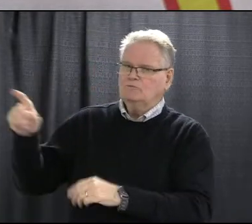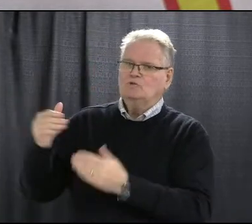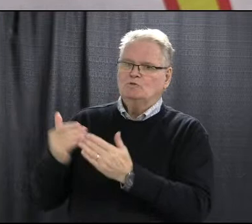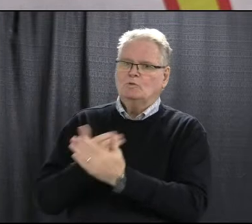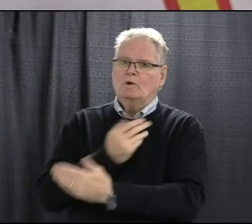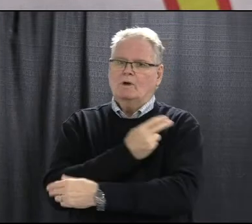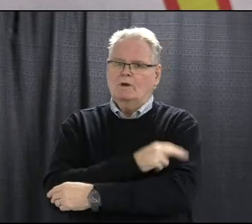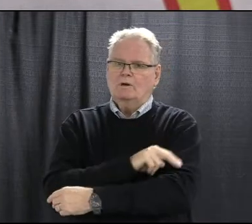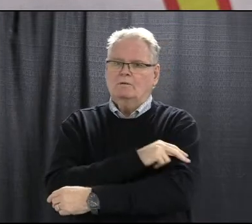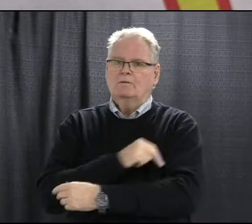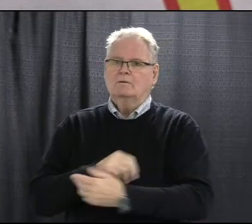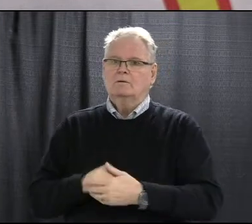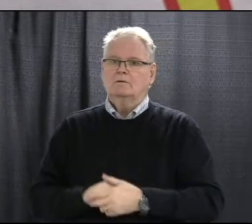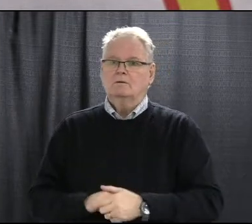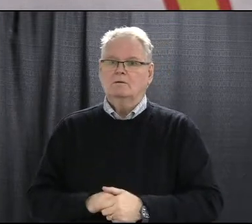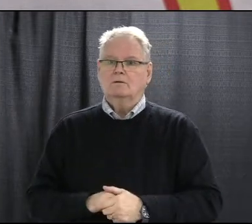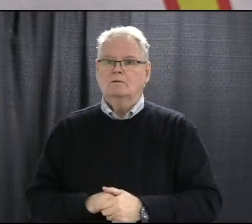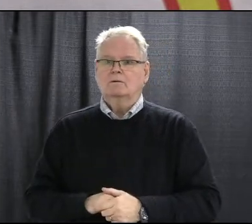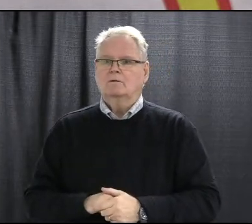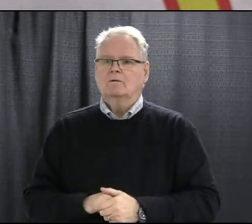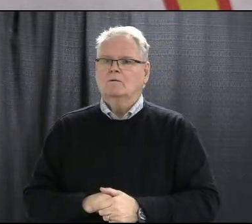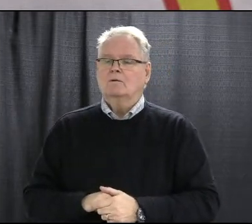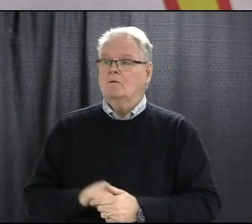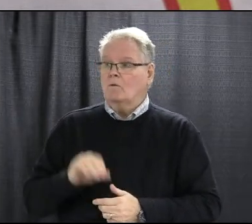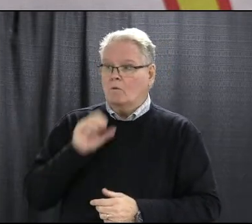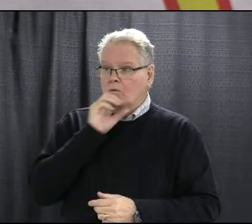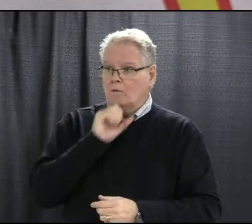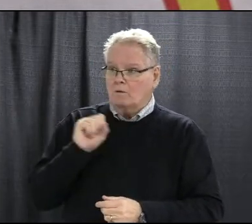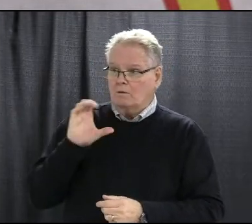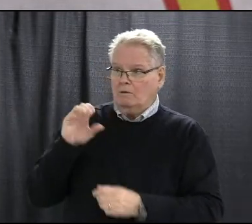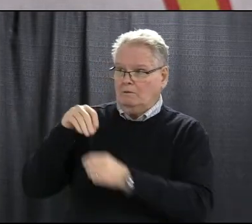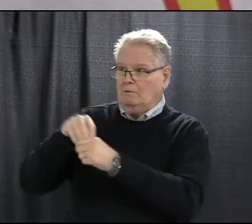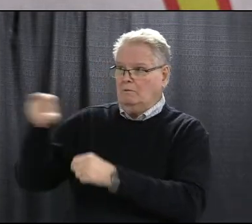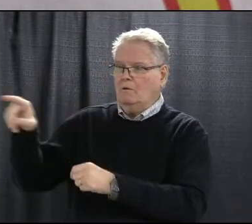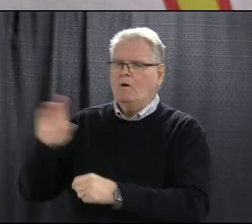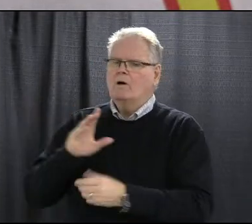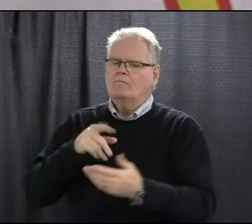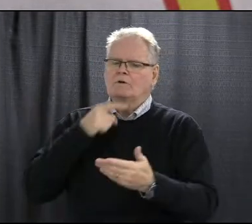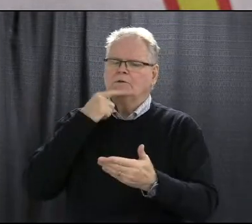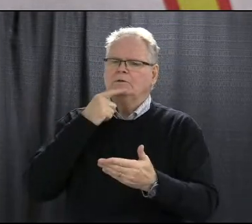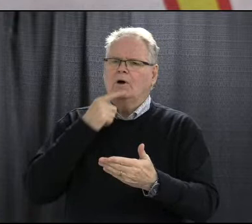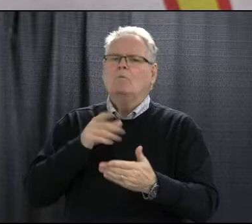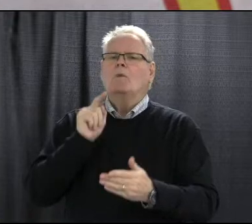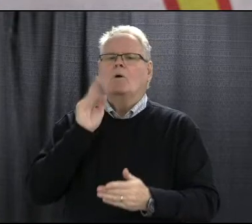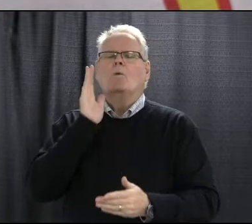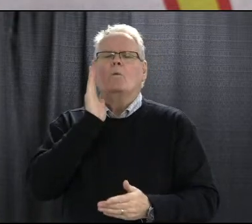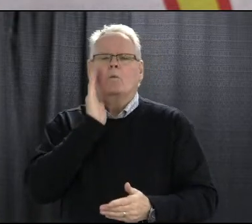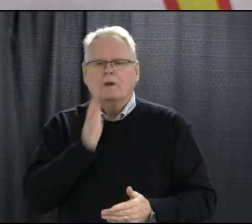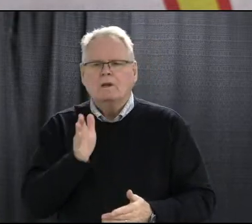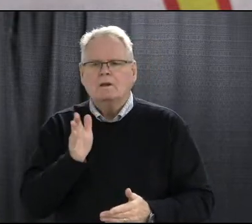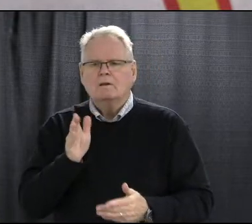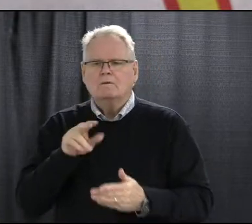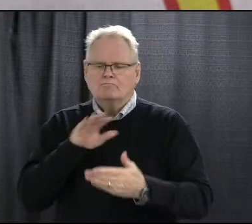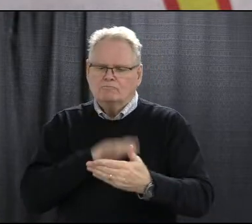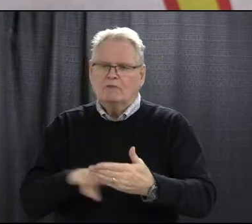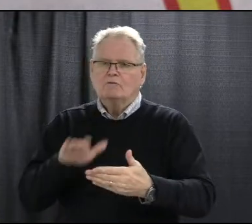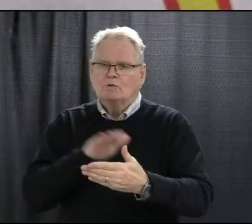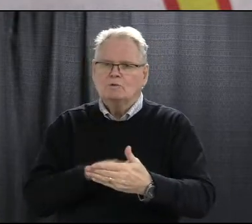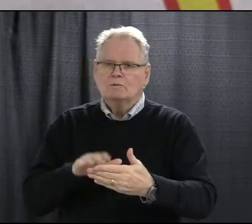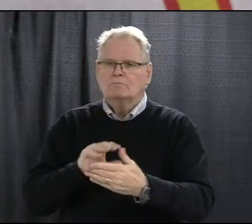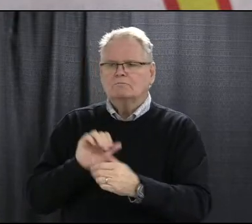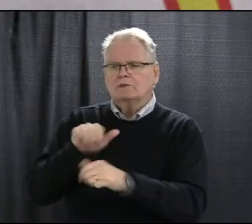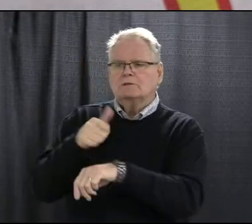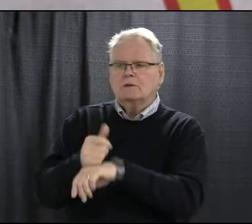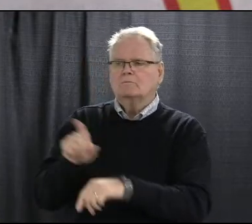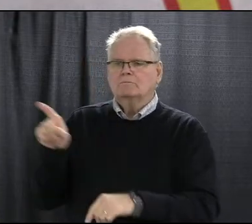we announced the St. Clair's replacement, we knew that it would include a Centre of Excellence. So the plan